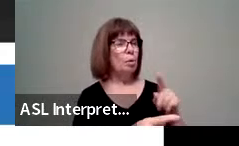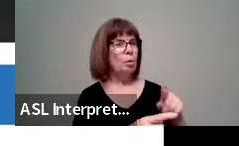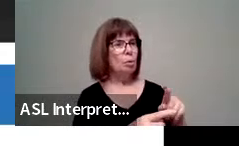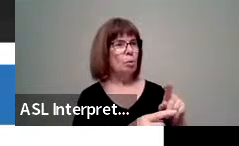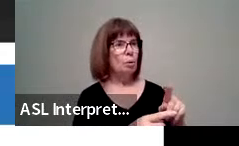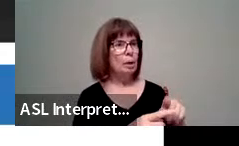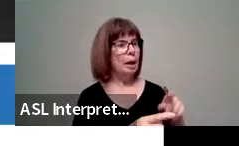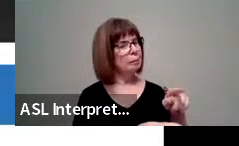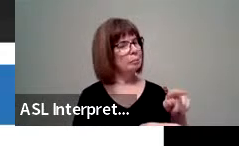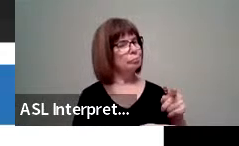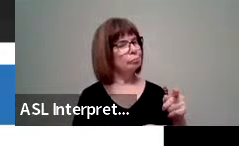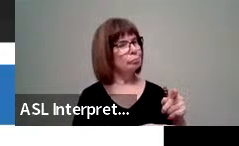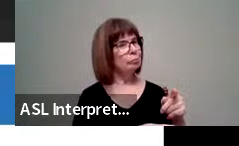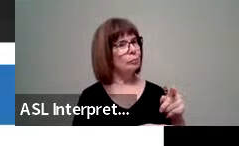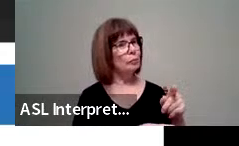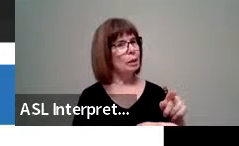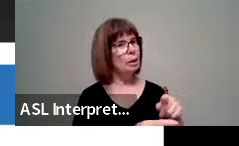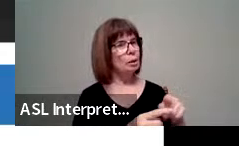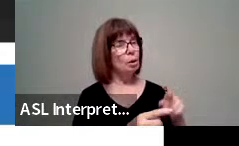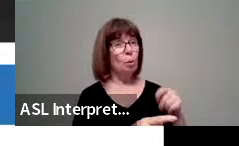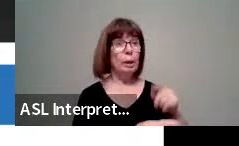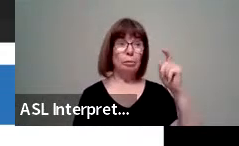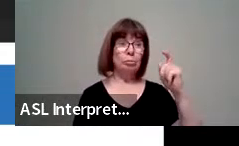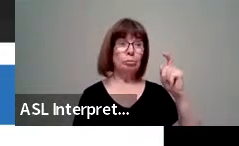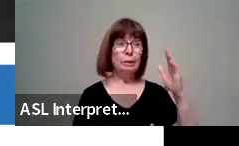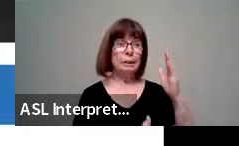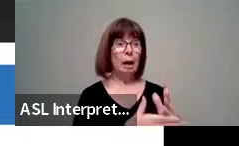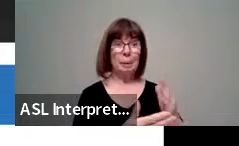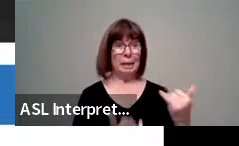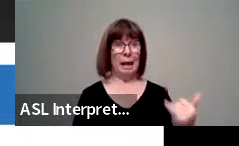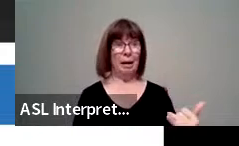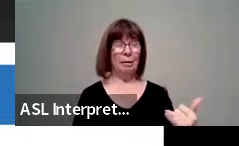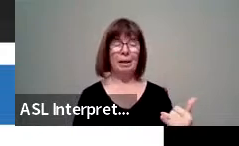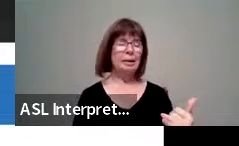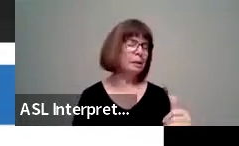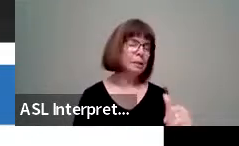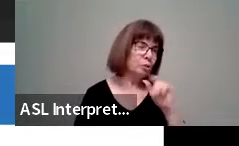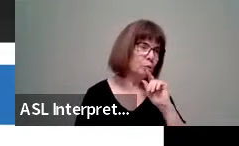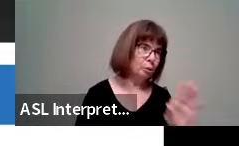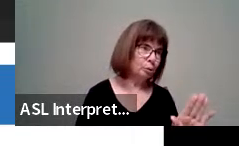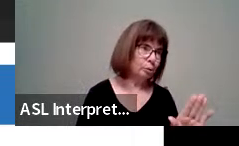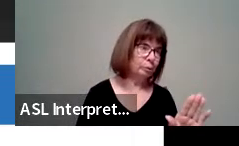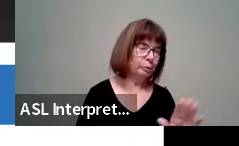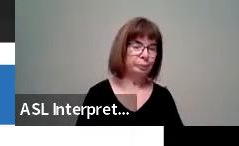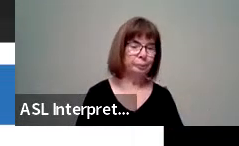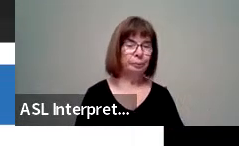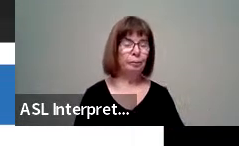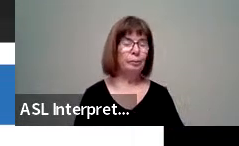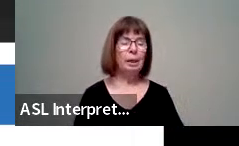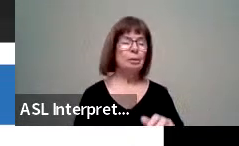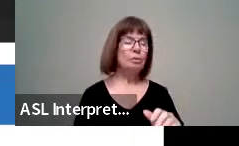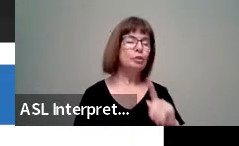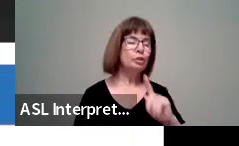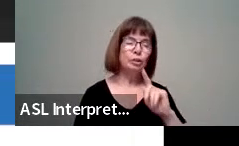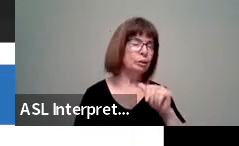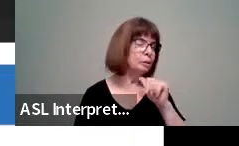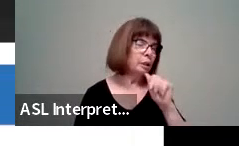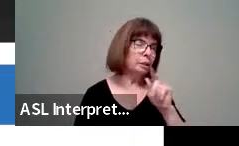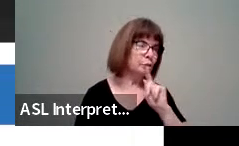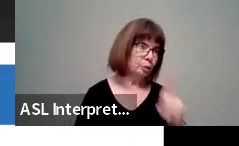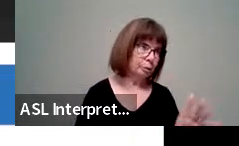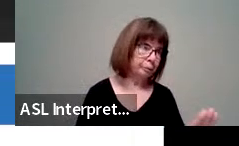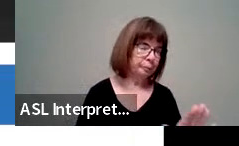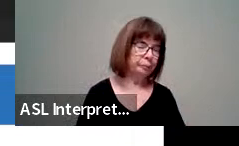kind of implies like we're sunsetting all this stuff like right now. And that's not correct. That is absolutely not correct.